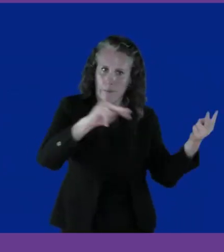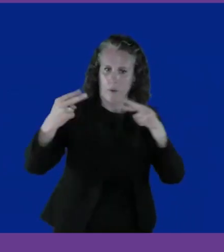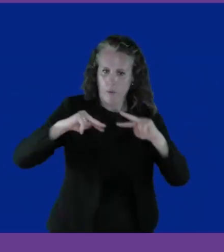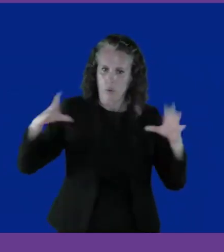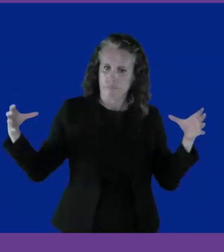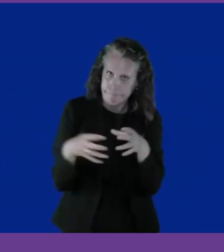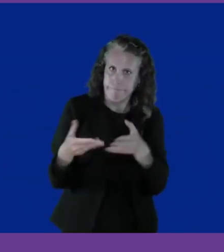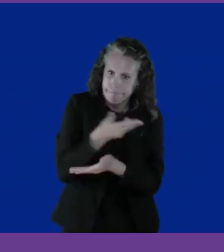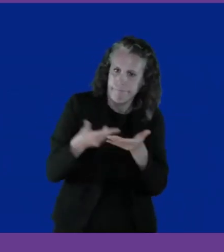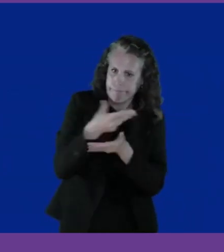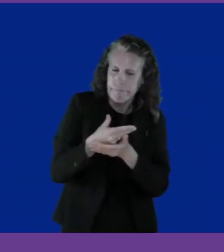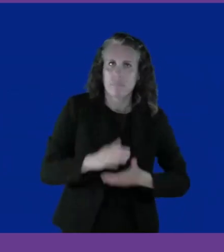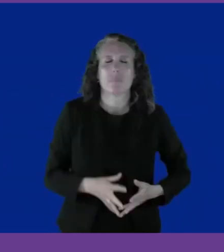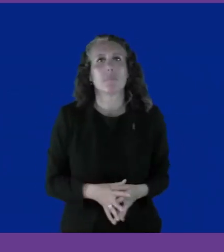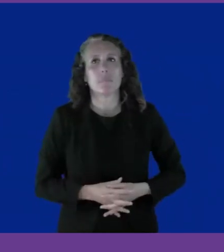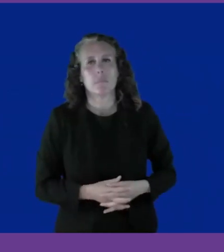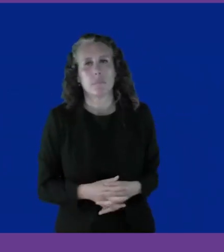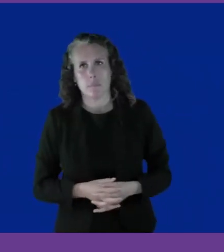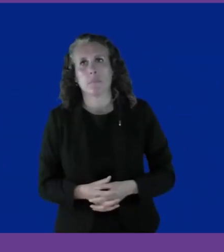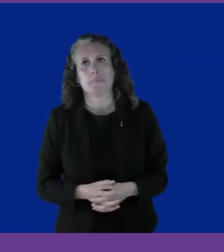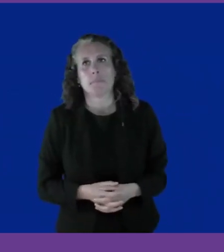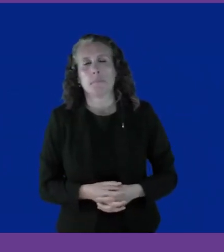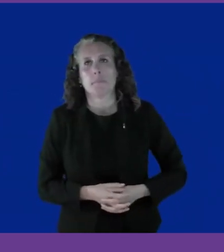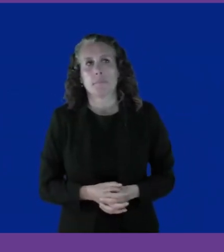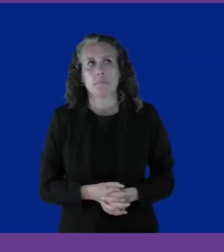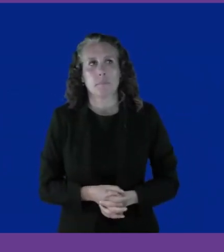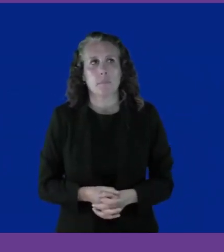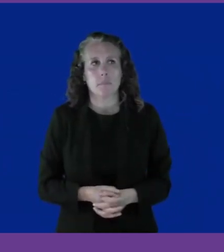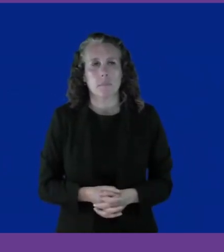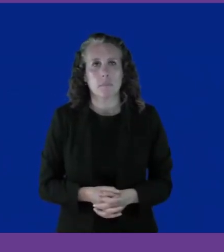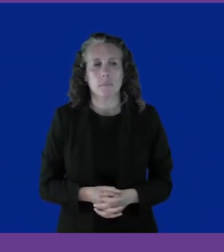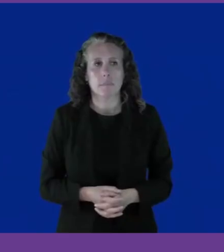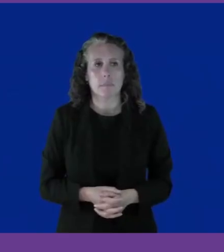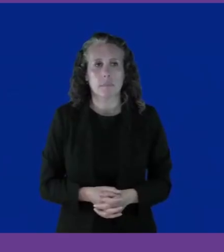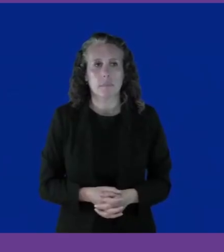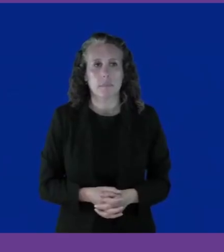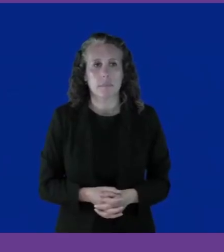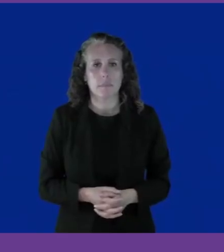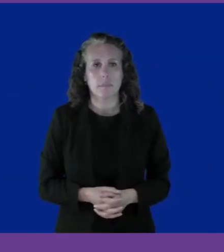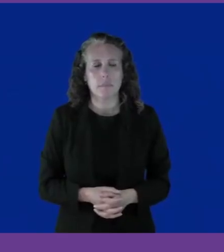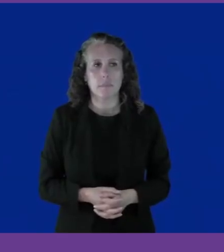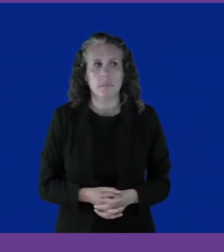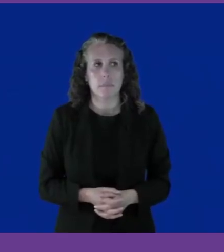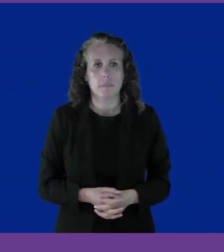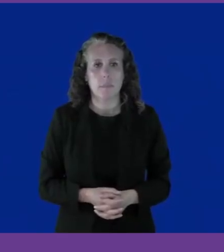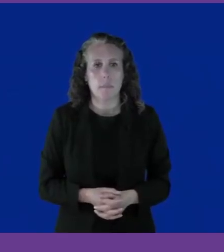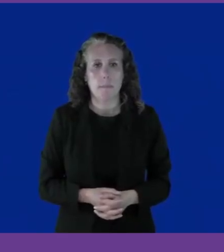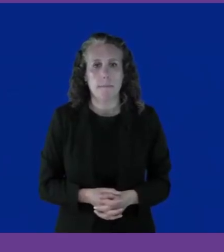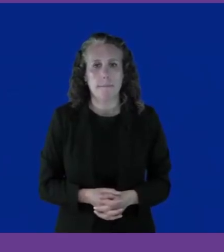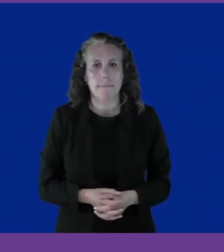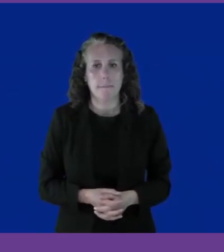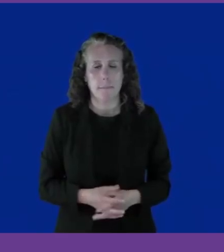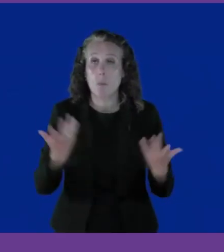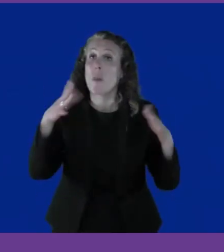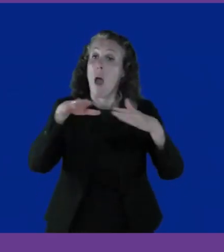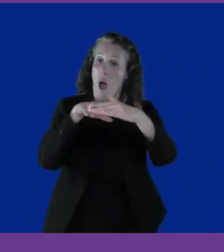I would like also to say that the topic of access to banking